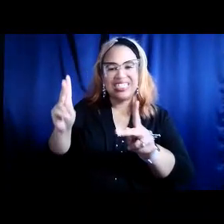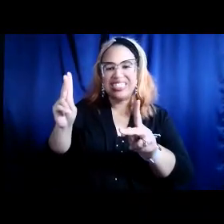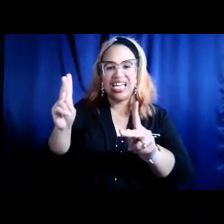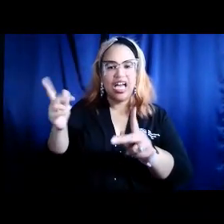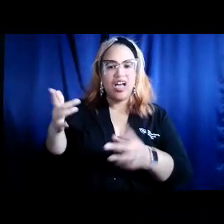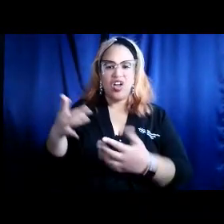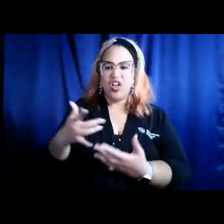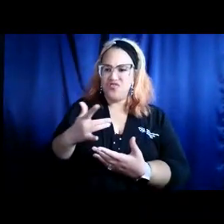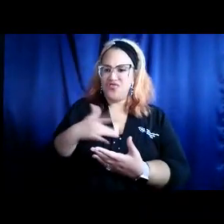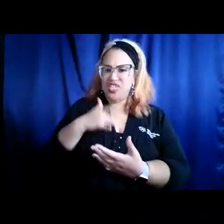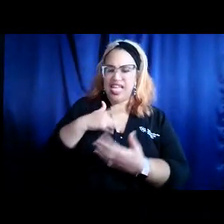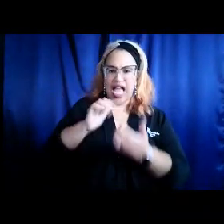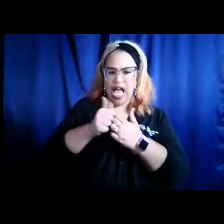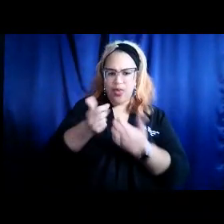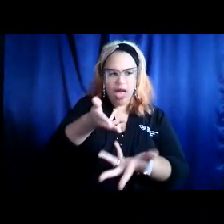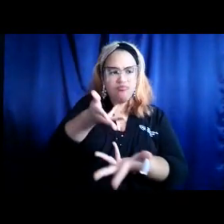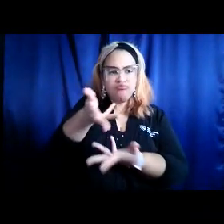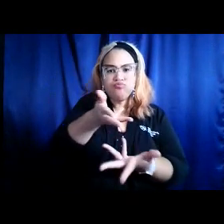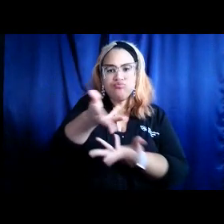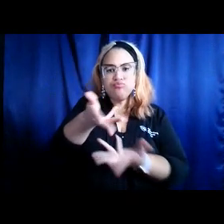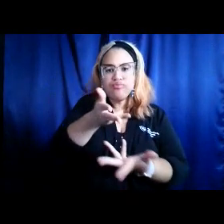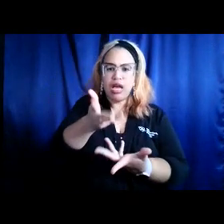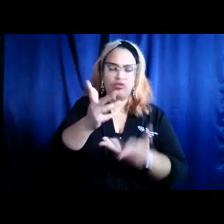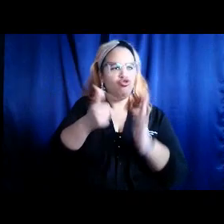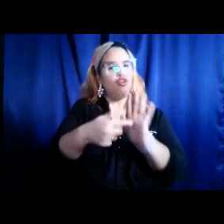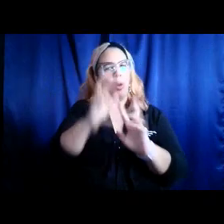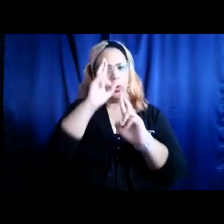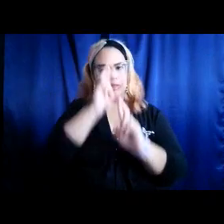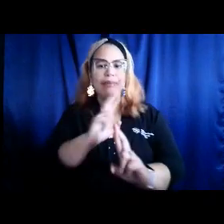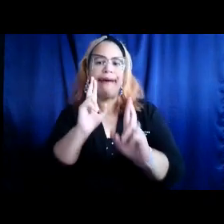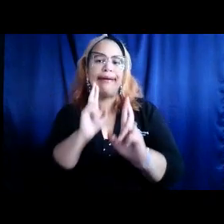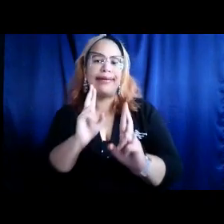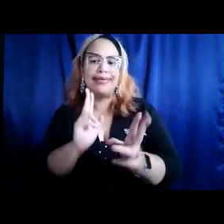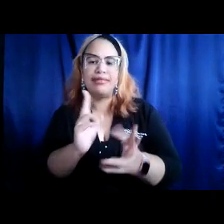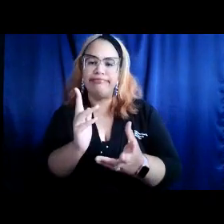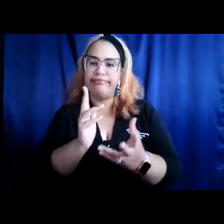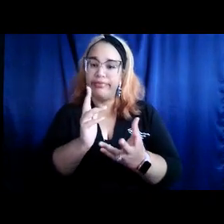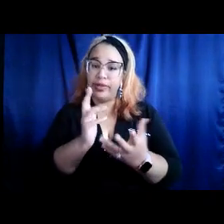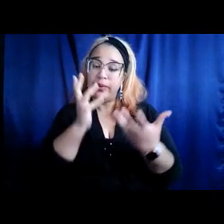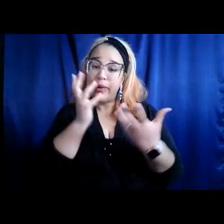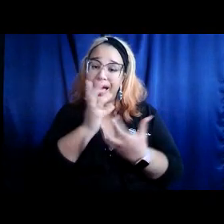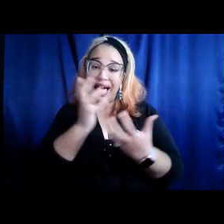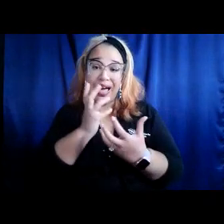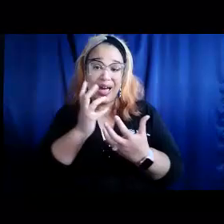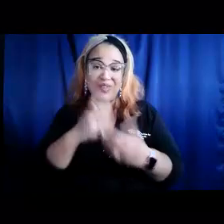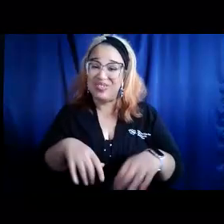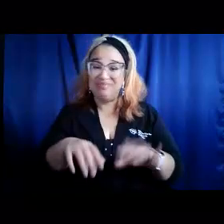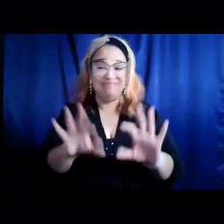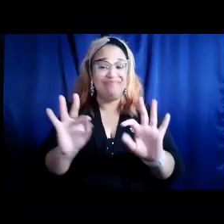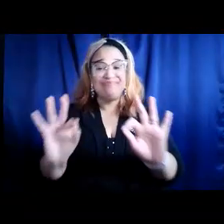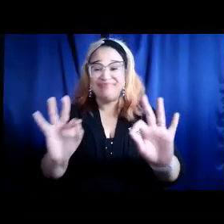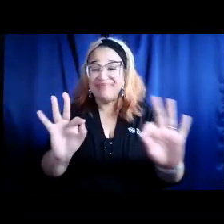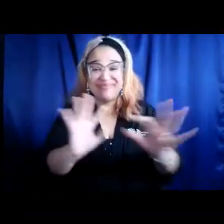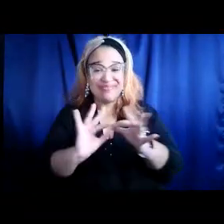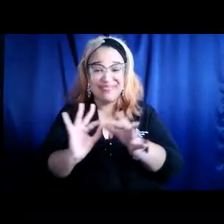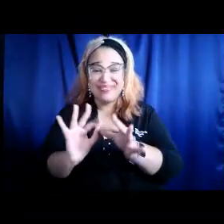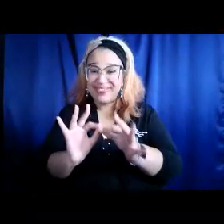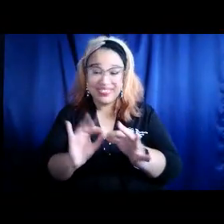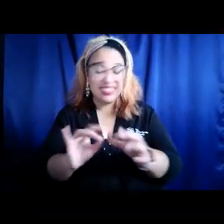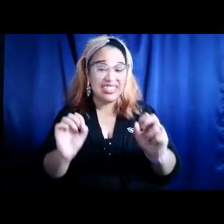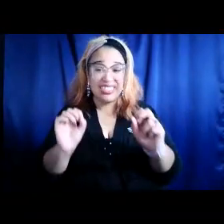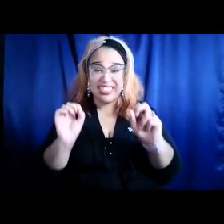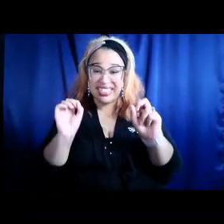wonderful responses. Thank you. Okay, so let's get into this even more. Yes,